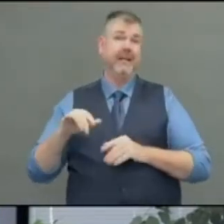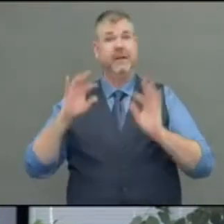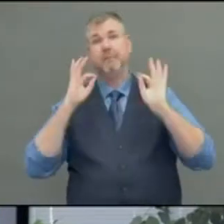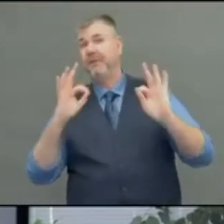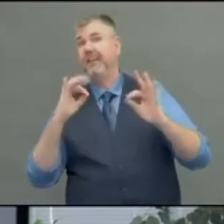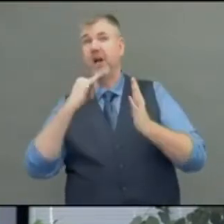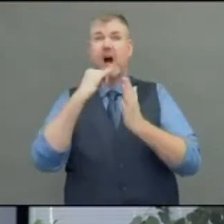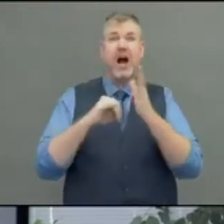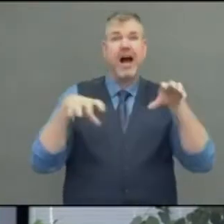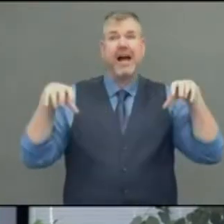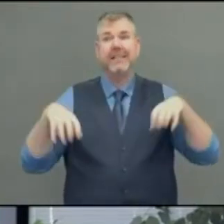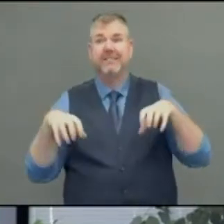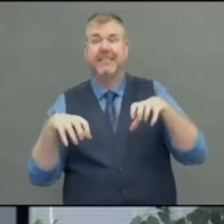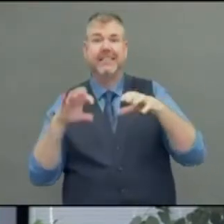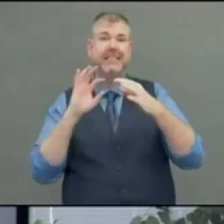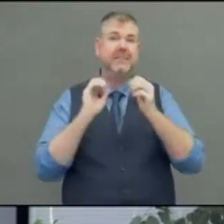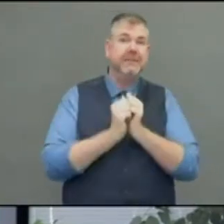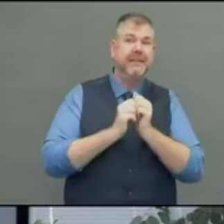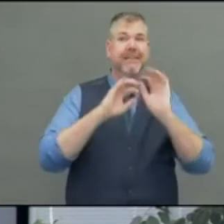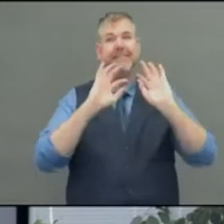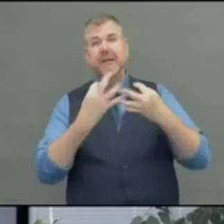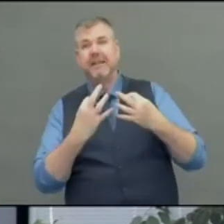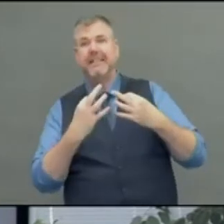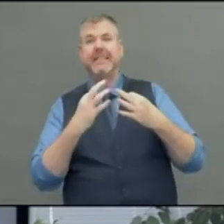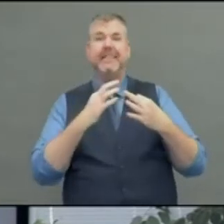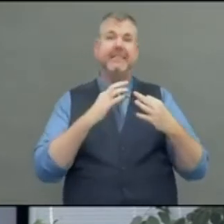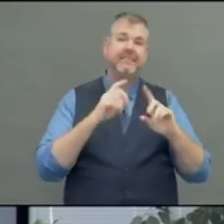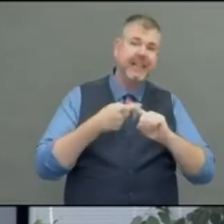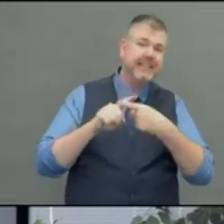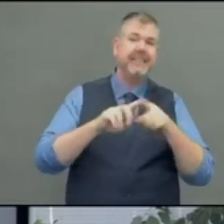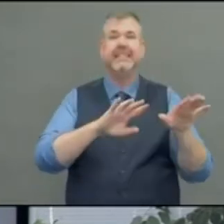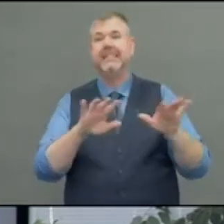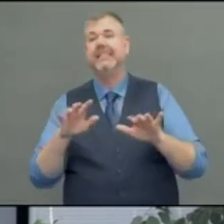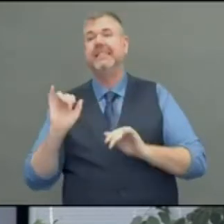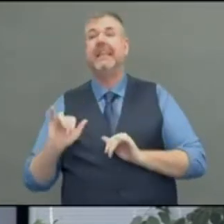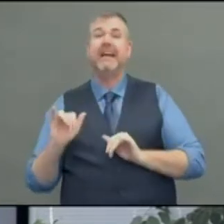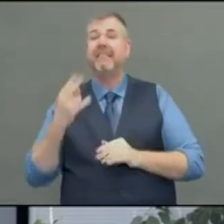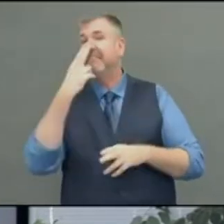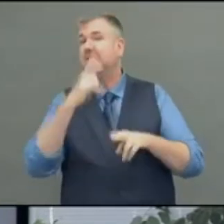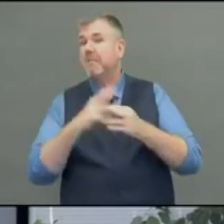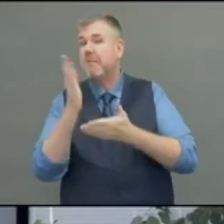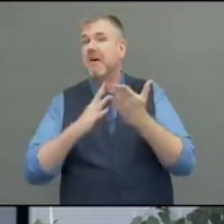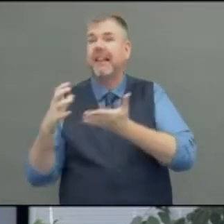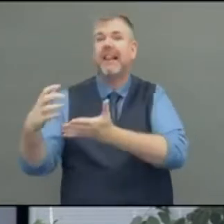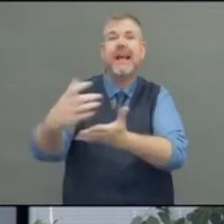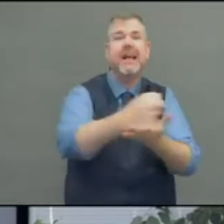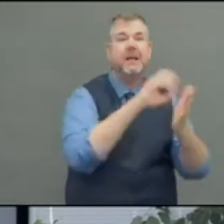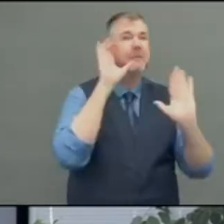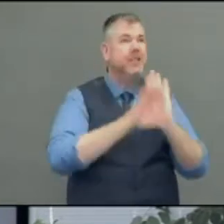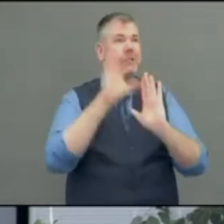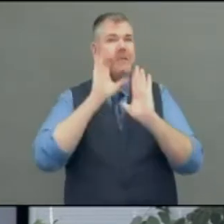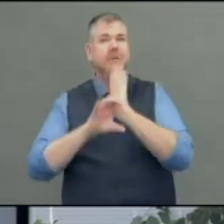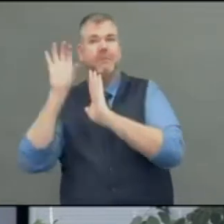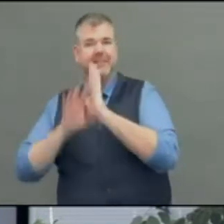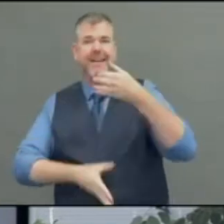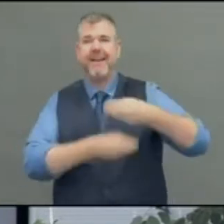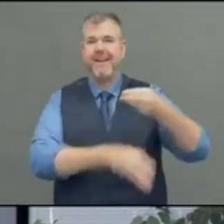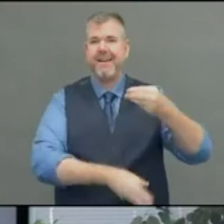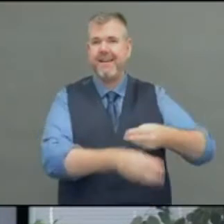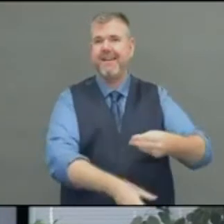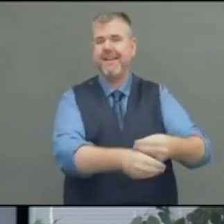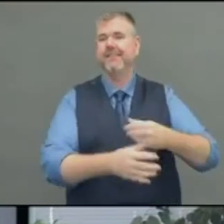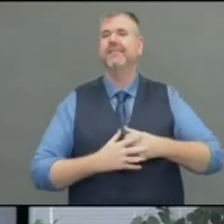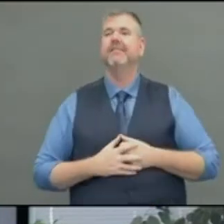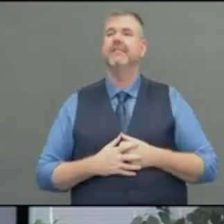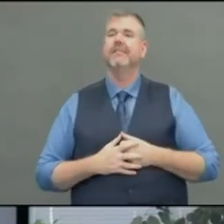Yeah. the fun part, is collecting the pictures. Oh, wow. And so nowadays, I know, for example, going back to